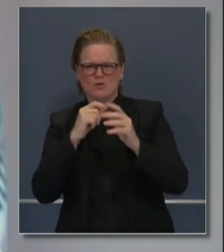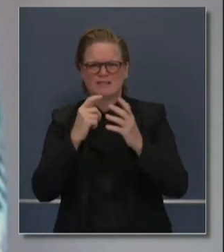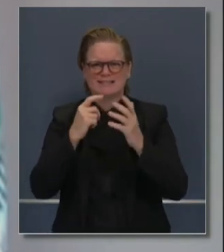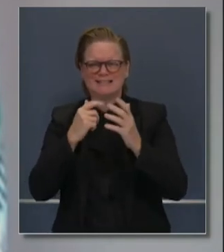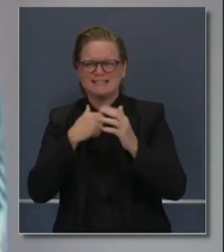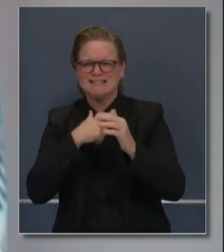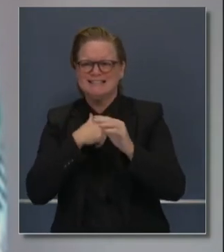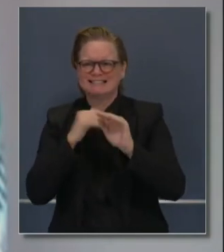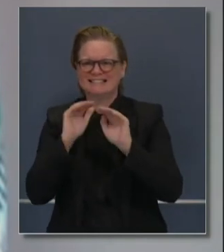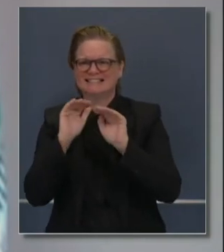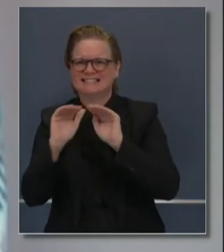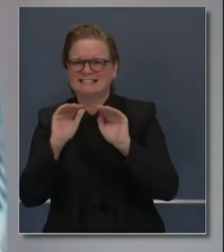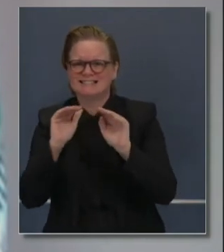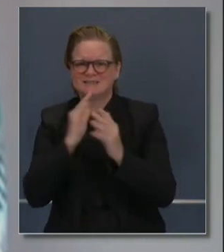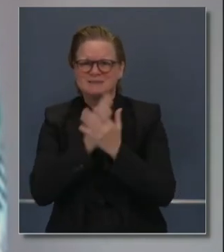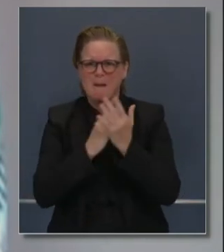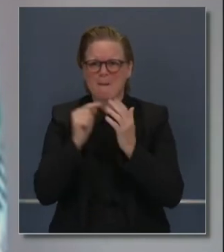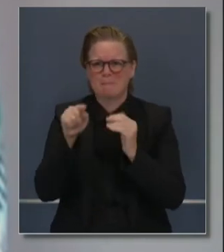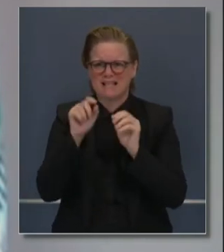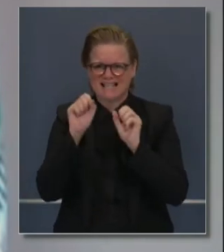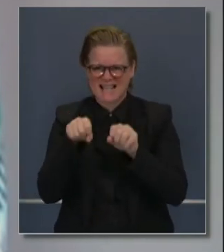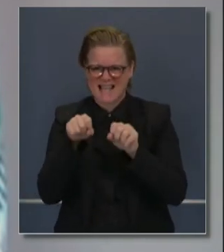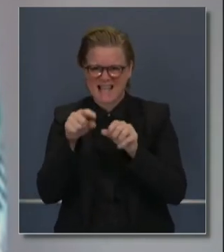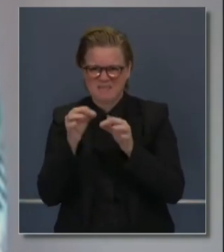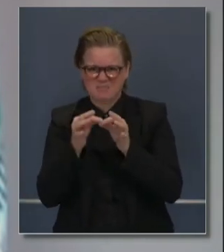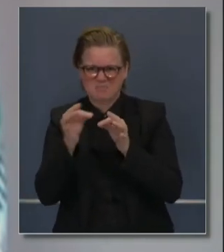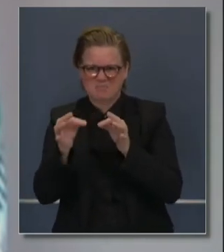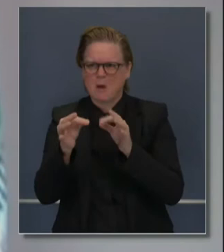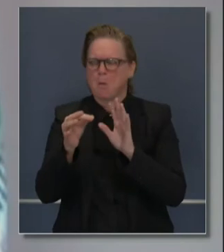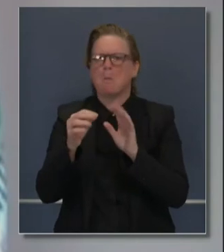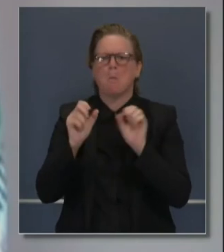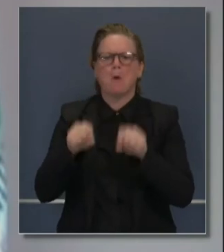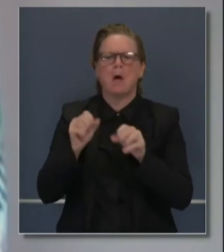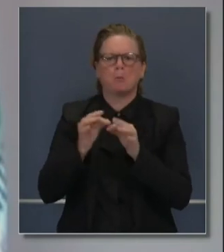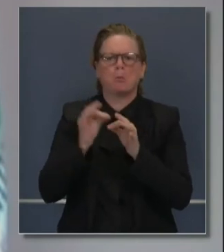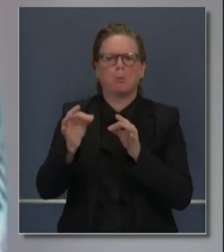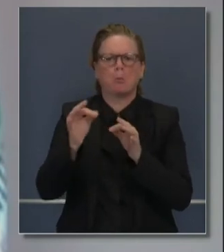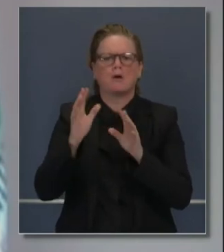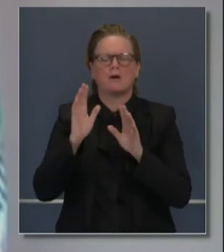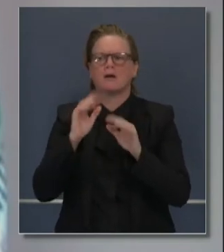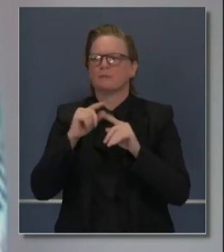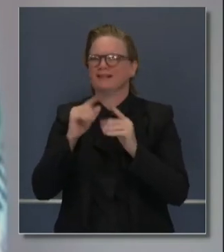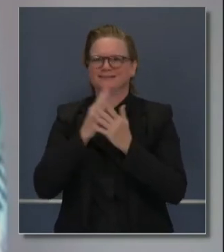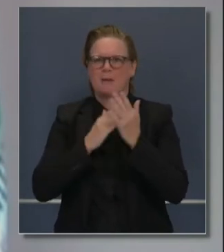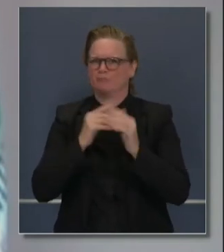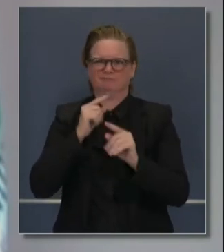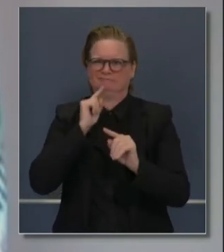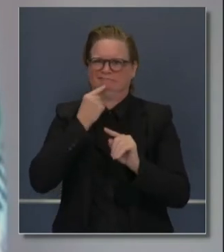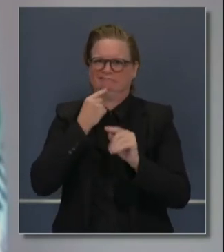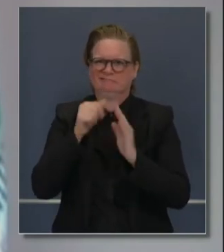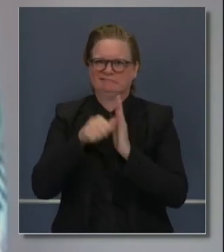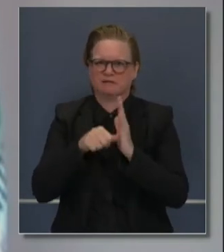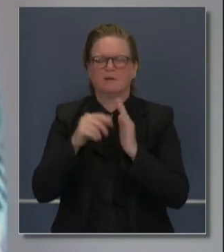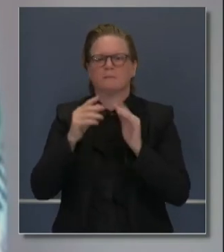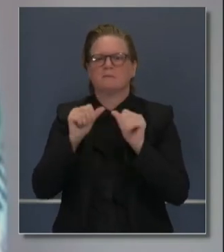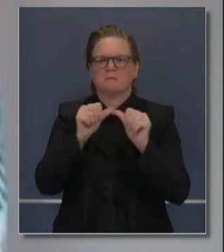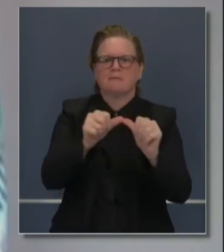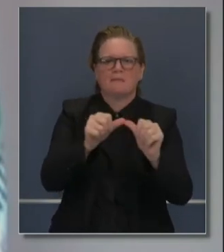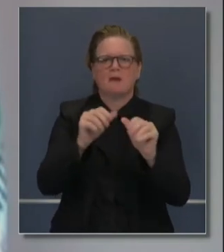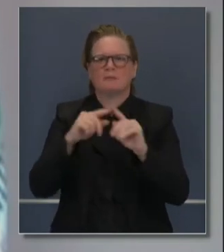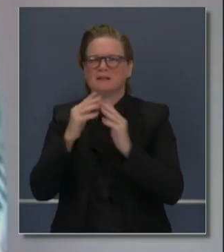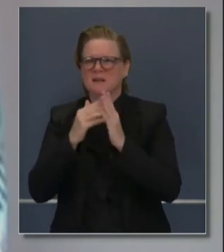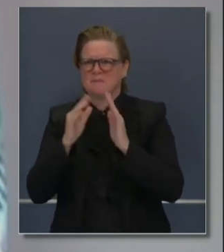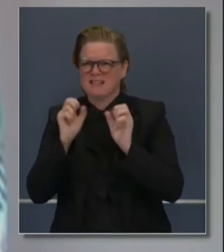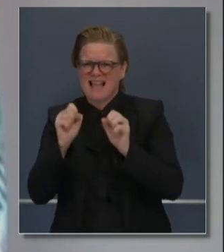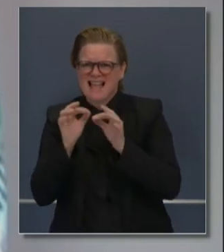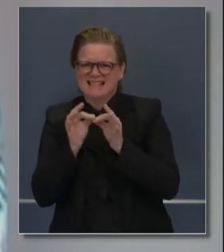some of those scheduled surgeries. And we're not talking scheduled surgeries like, oh, it's fine to do it today and we can wait